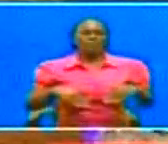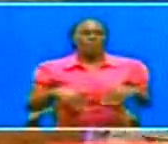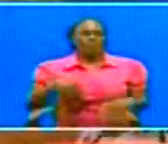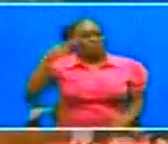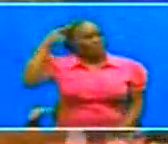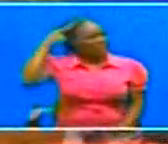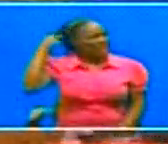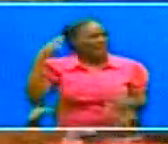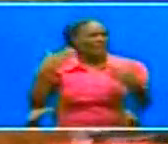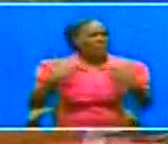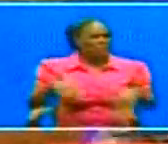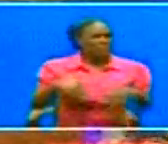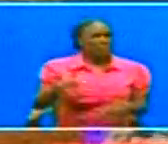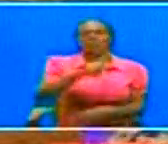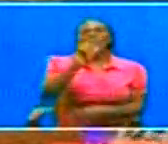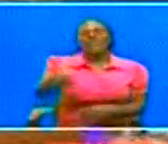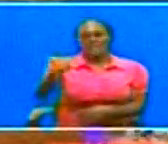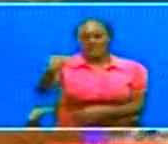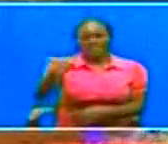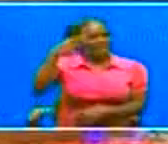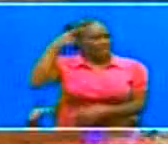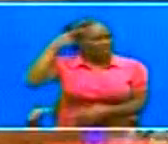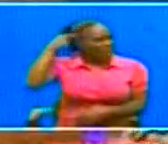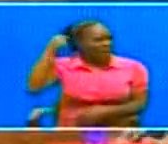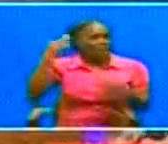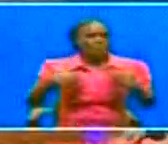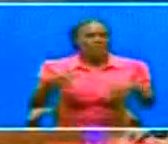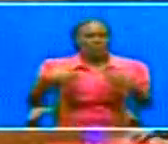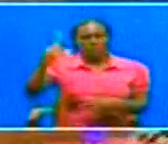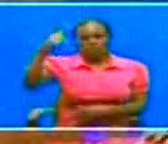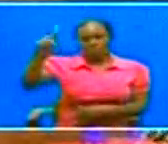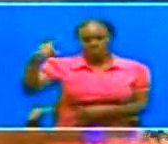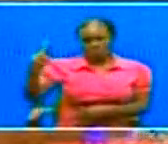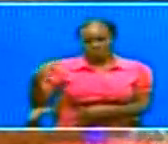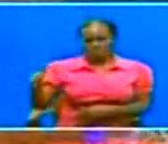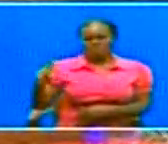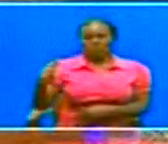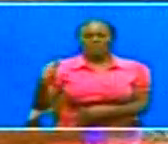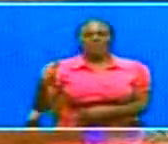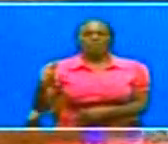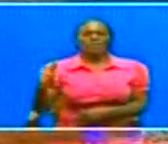people. Yeah, successful black people. Mm-hmm. And it's very motivating.